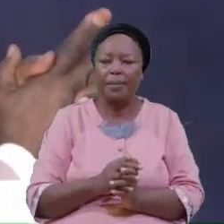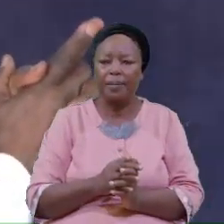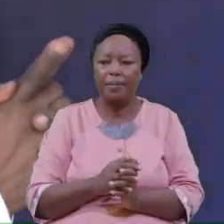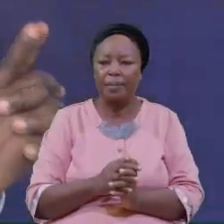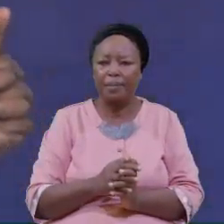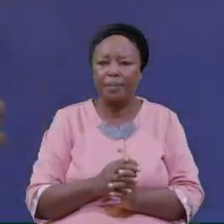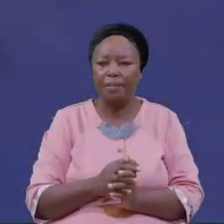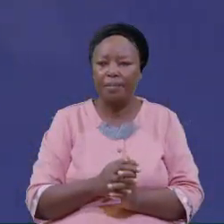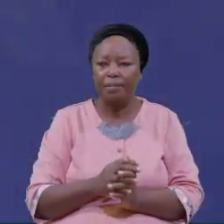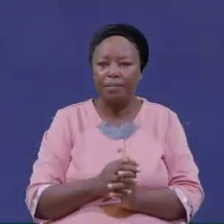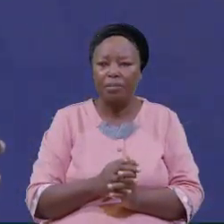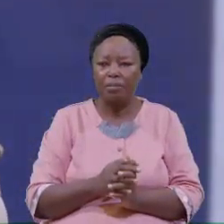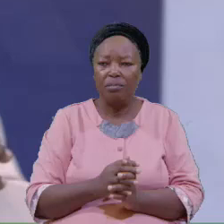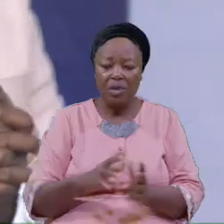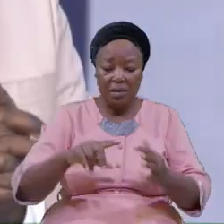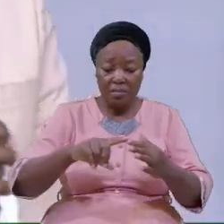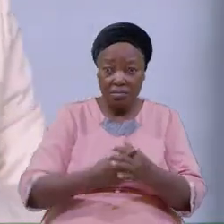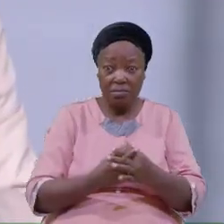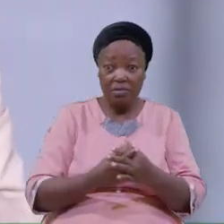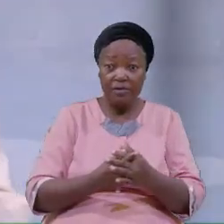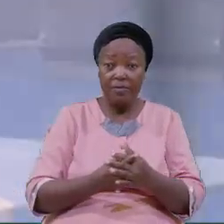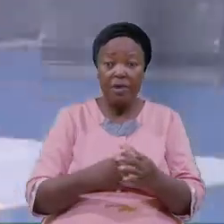Initial peace as we come to know the Lord.